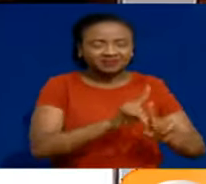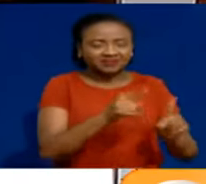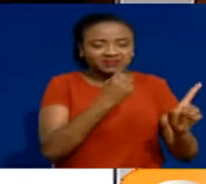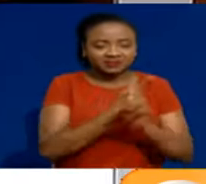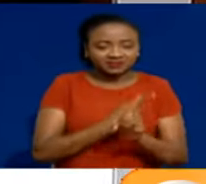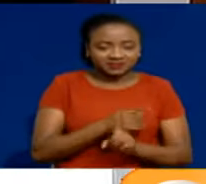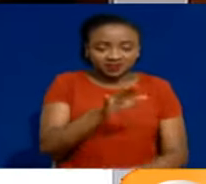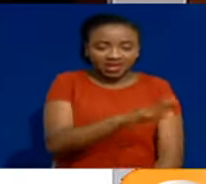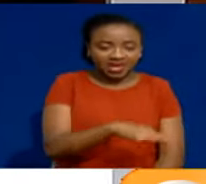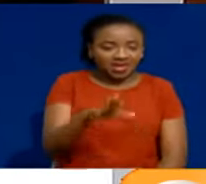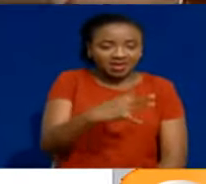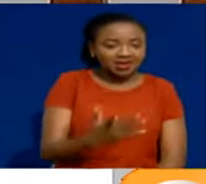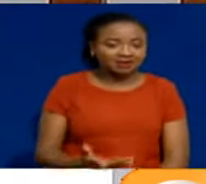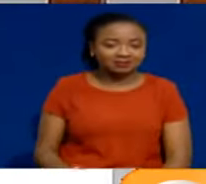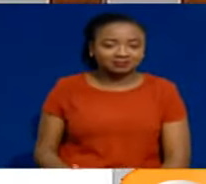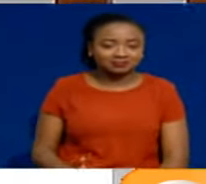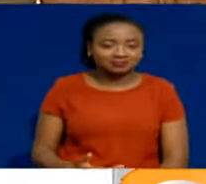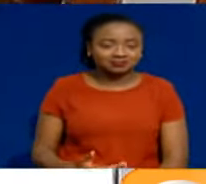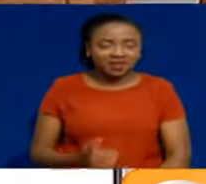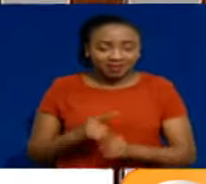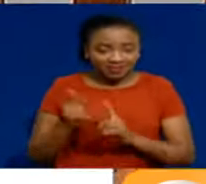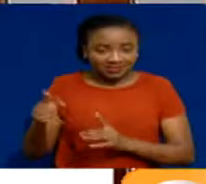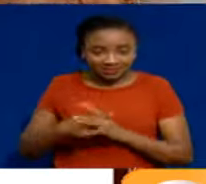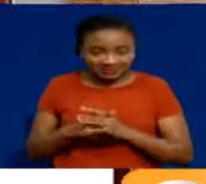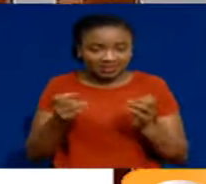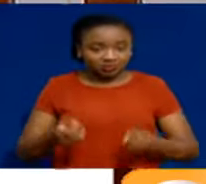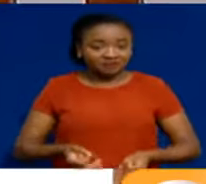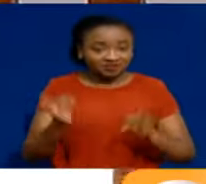started. So what about now if he says,